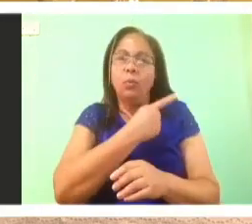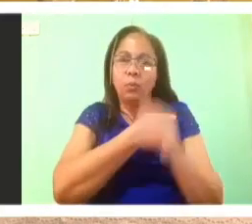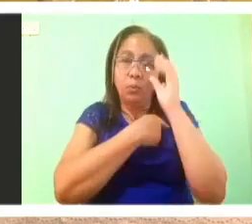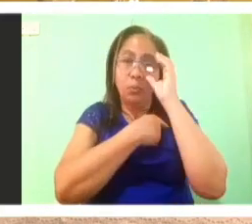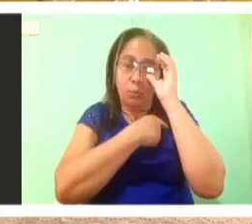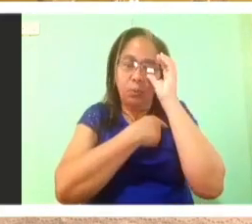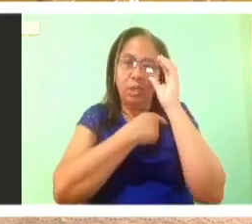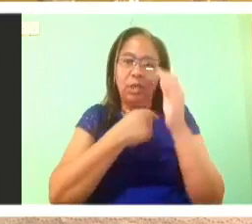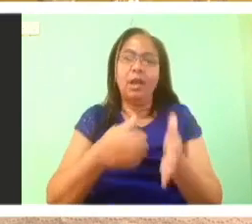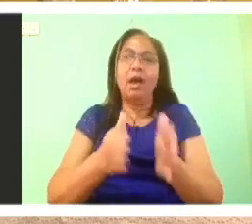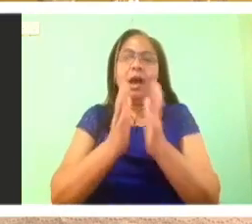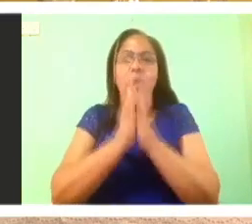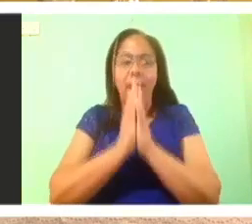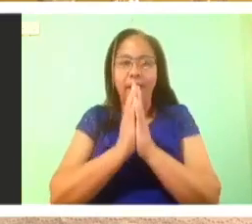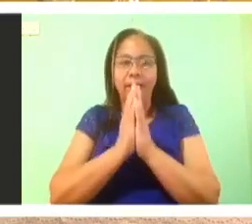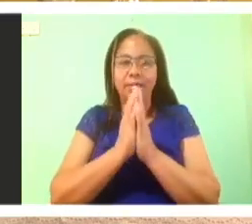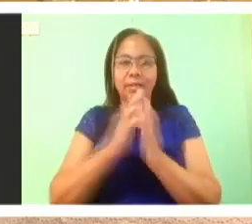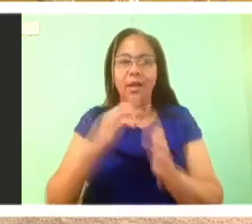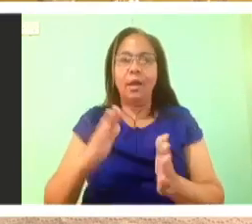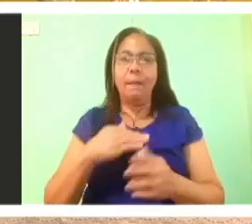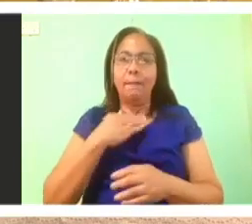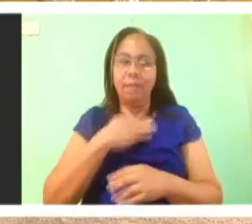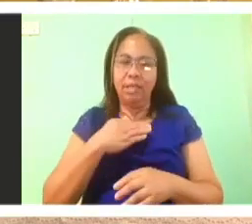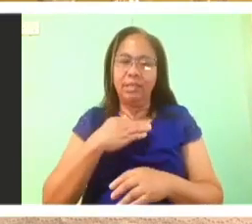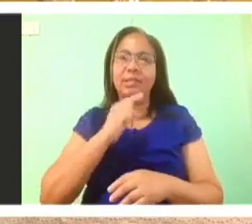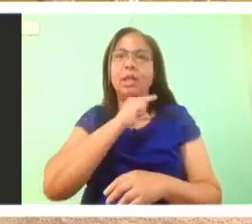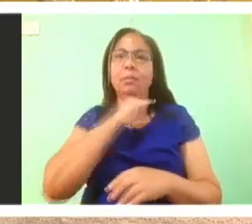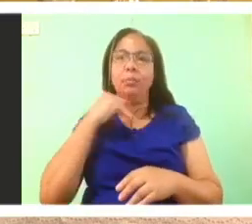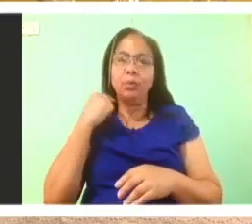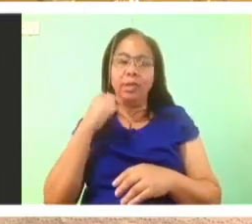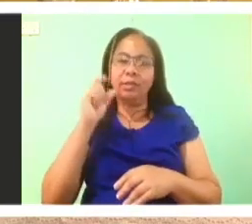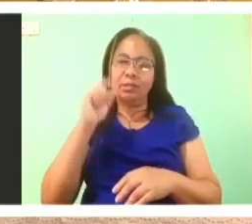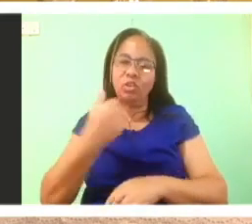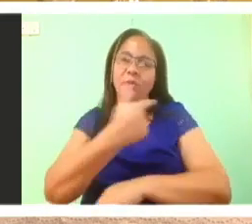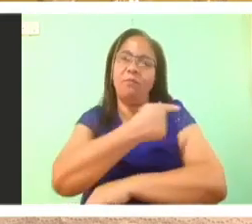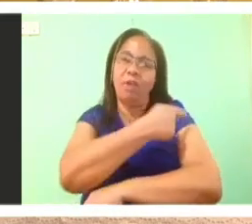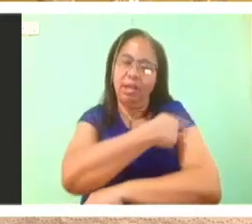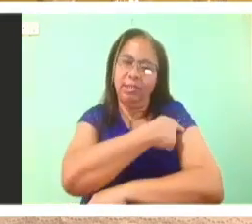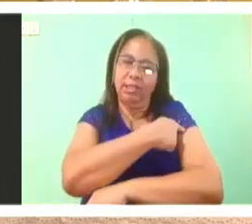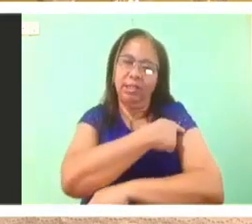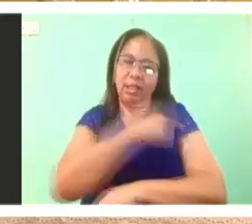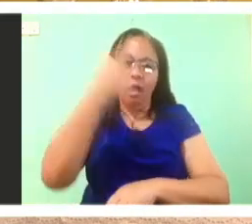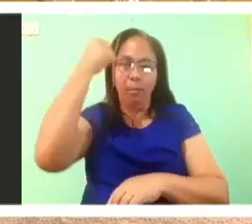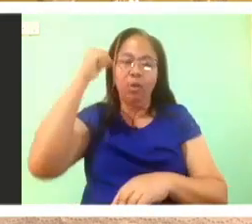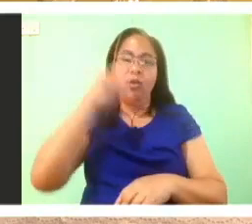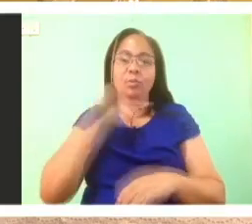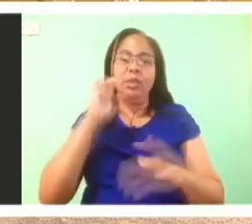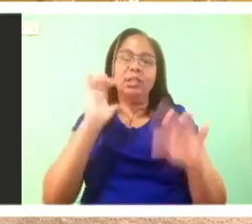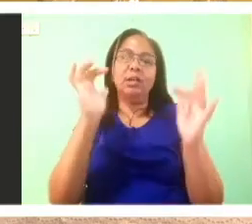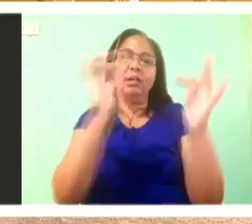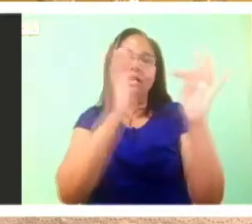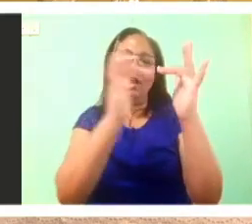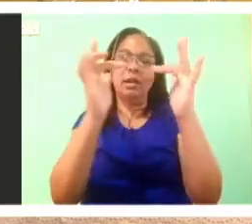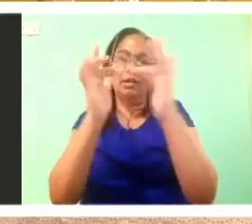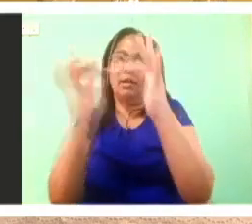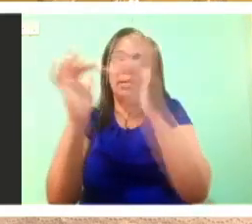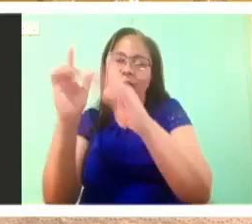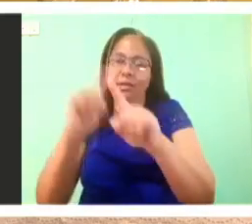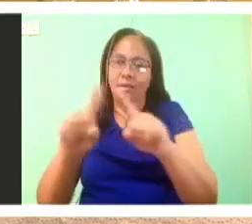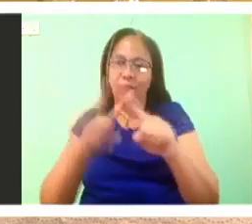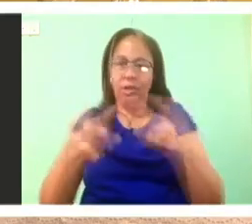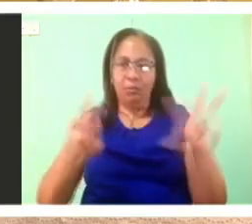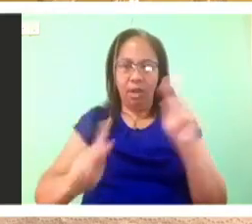vaccinated because they are a point of contact with far too many people. Right. So that's the one restriction that we would